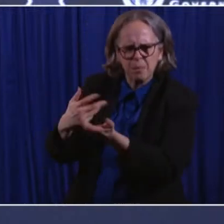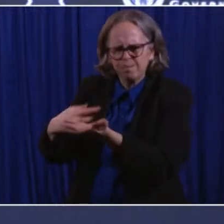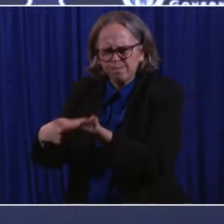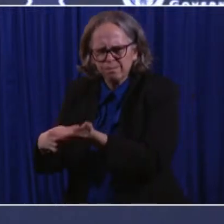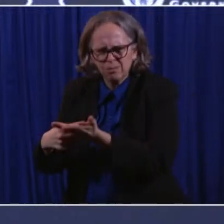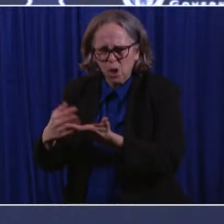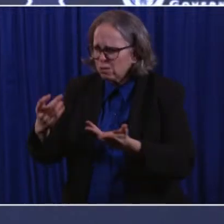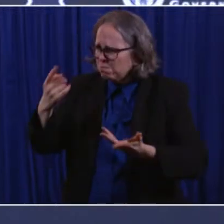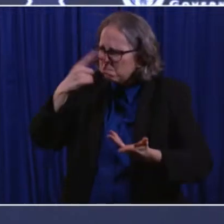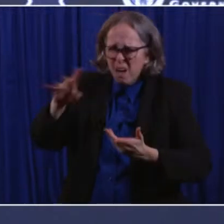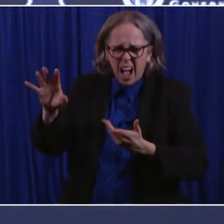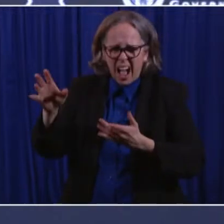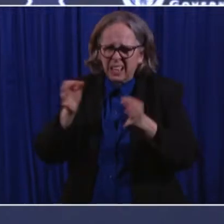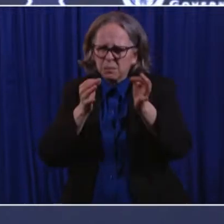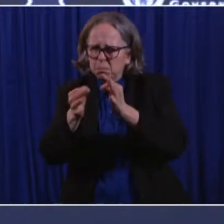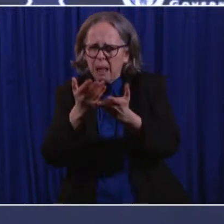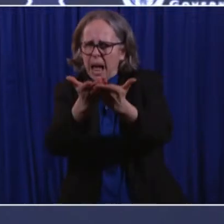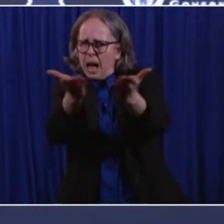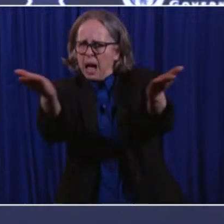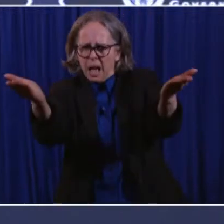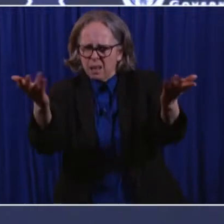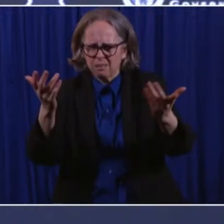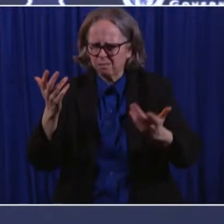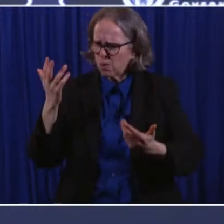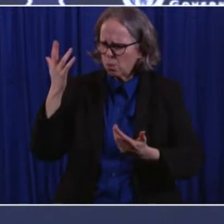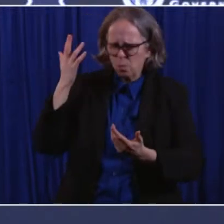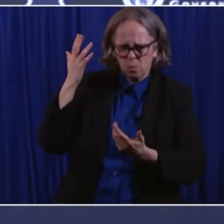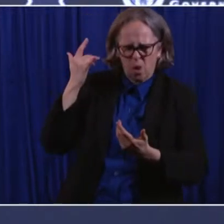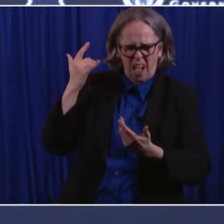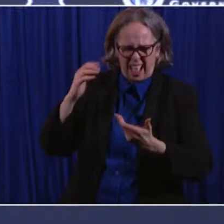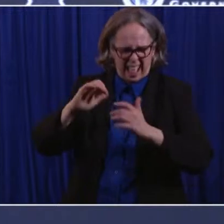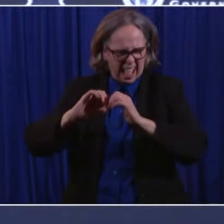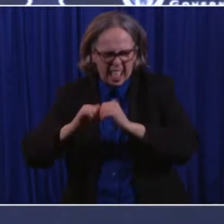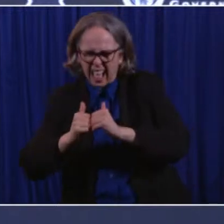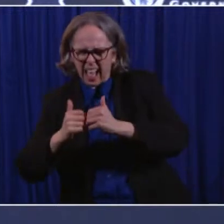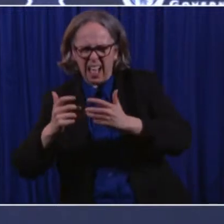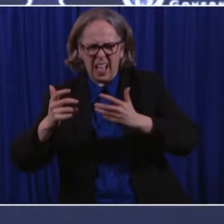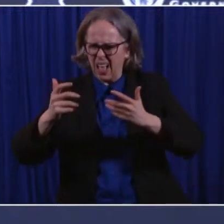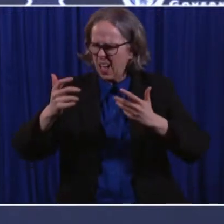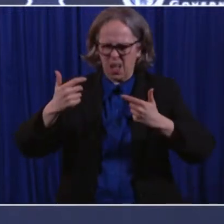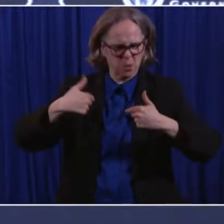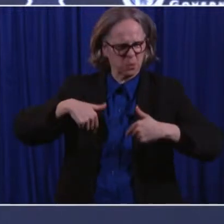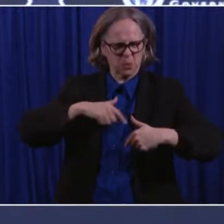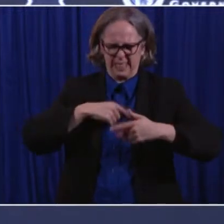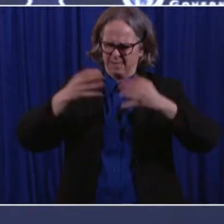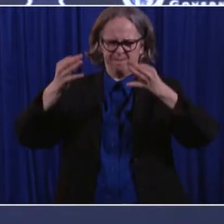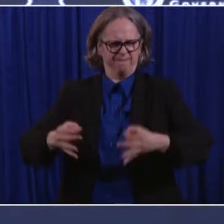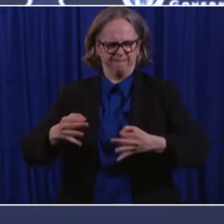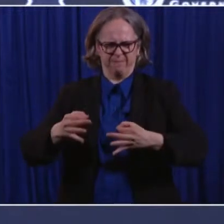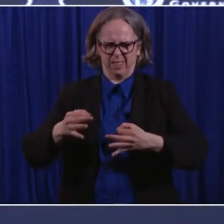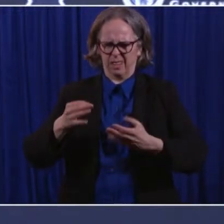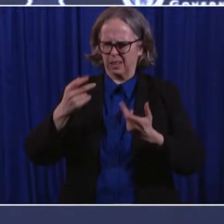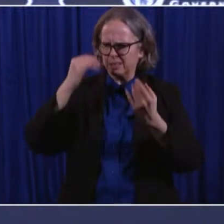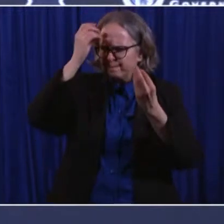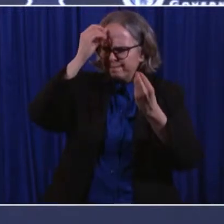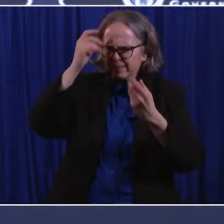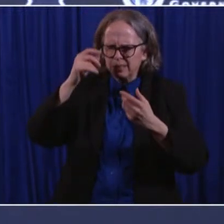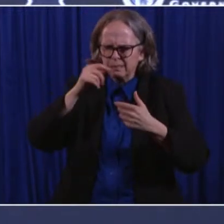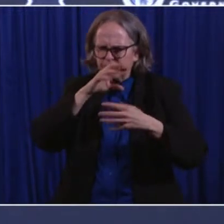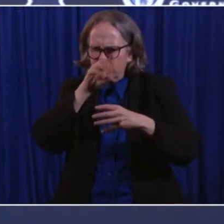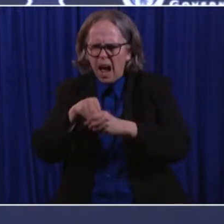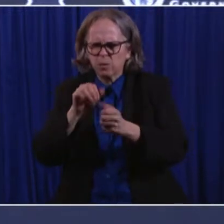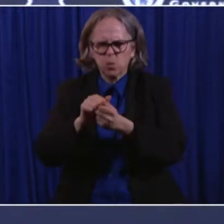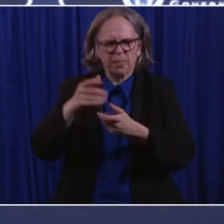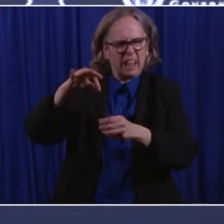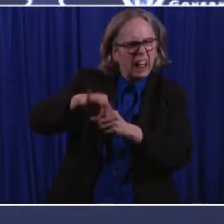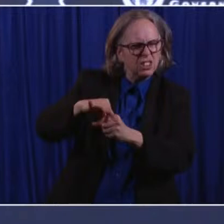just explain a little bit about what goes into a decision like this and what has to take place before an election can actually